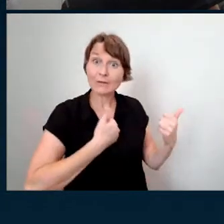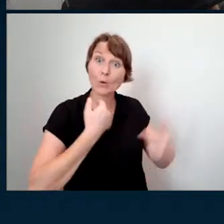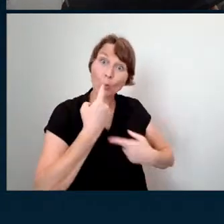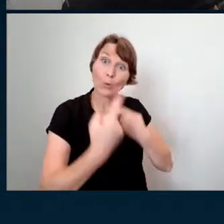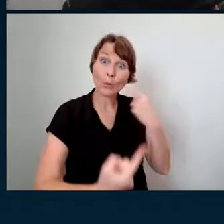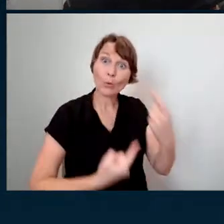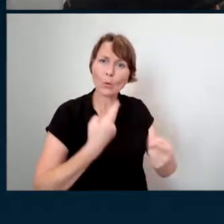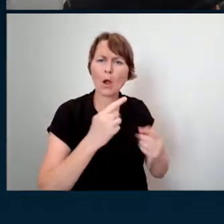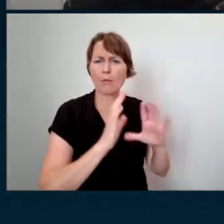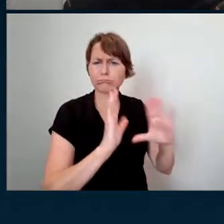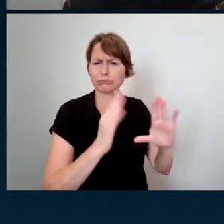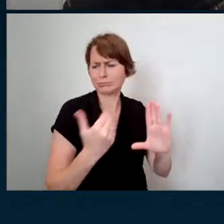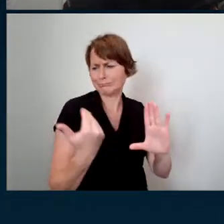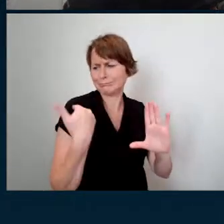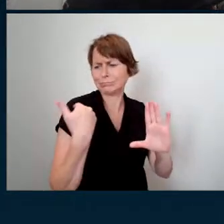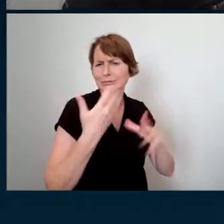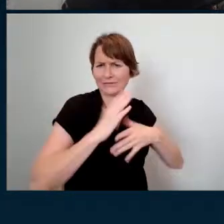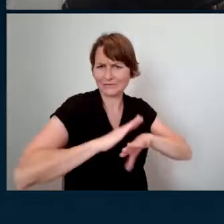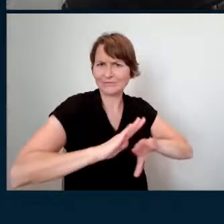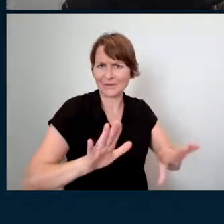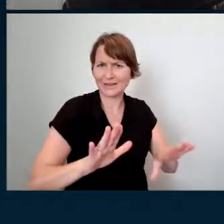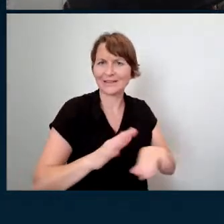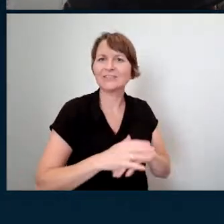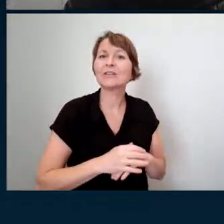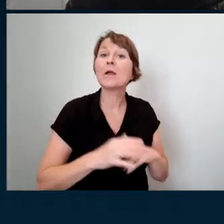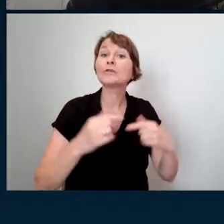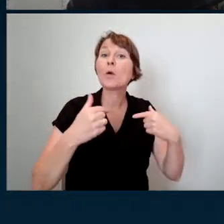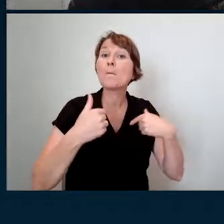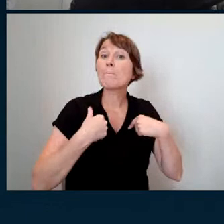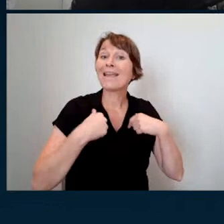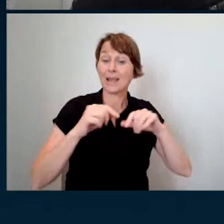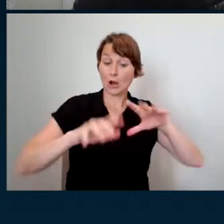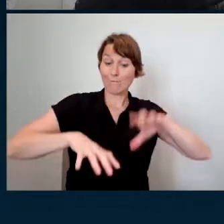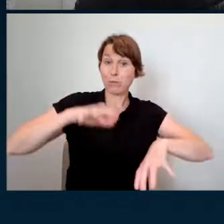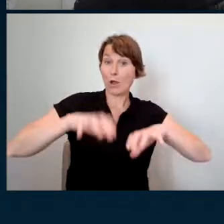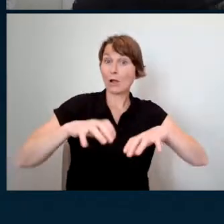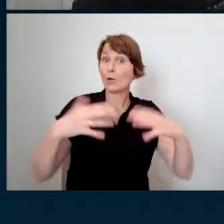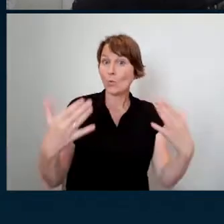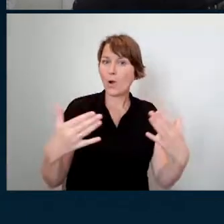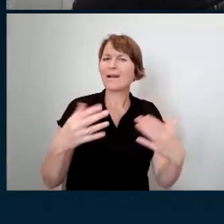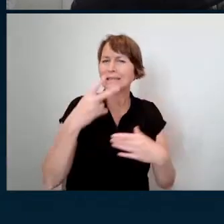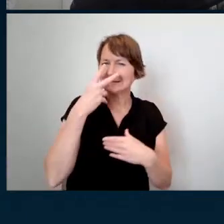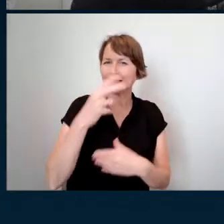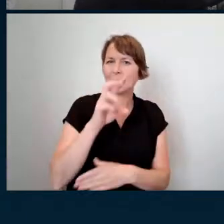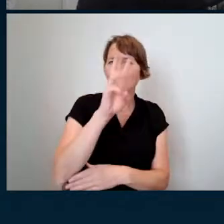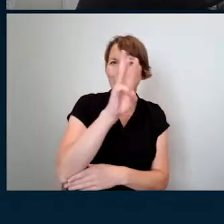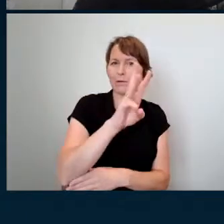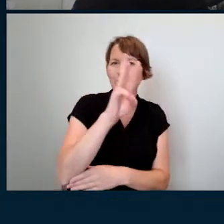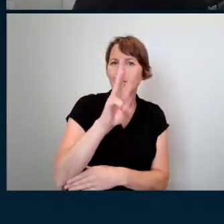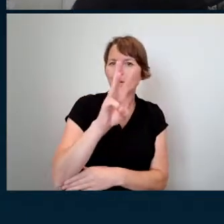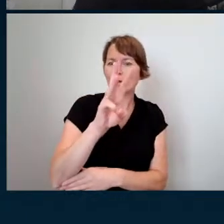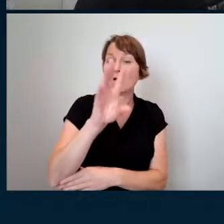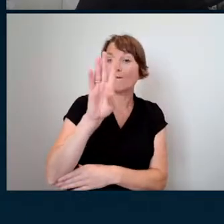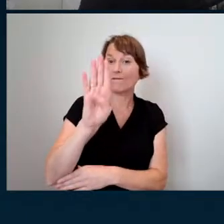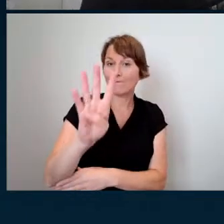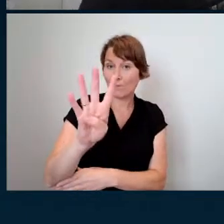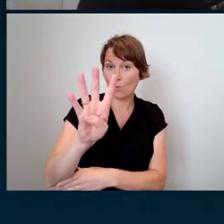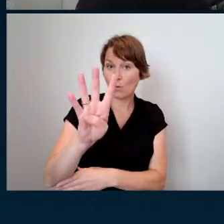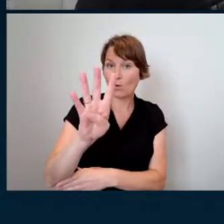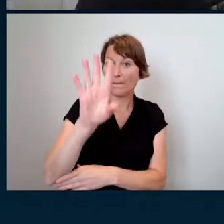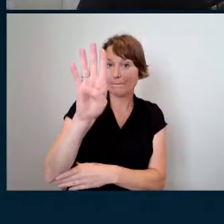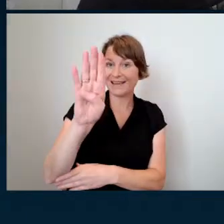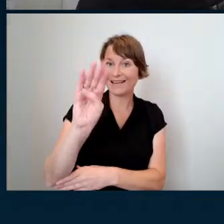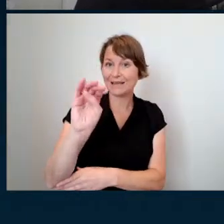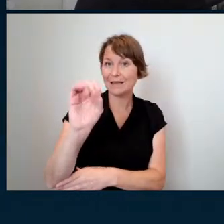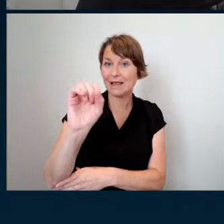on Forbes.nl, and my Twitter handle is BA4BES, and that is also my GitHub handle.